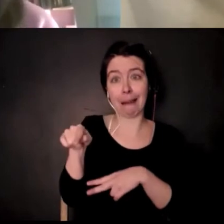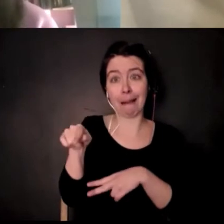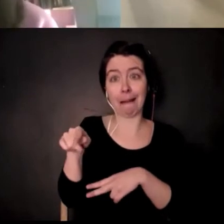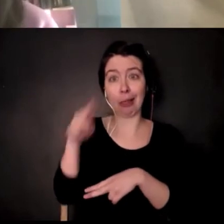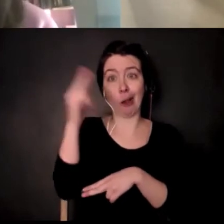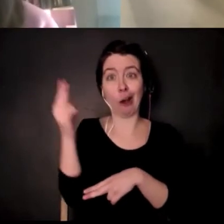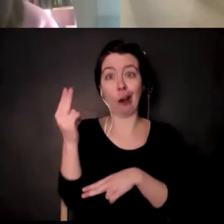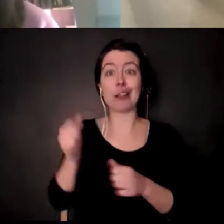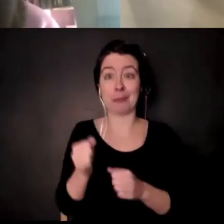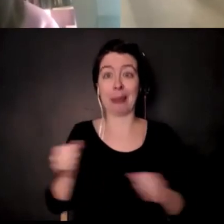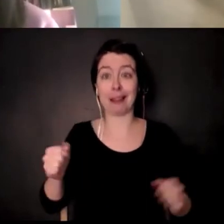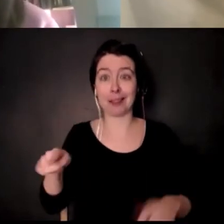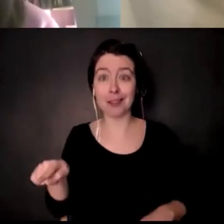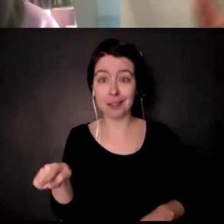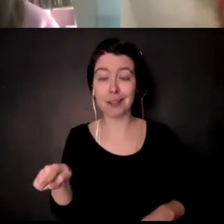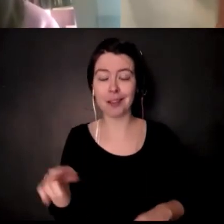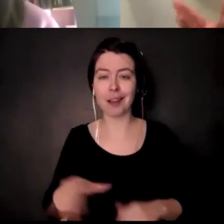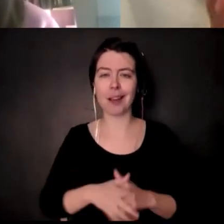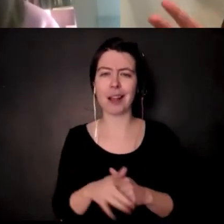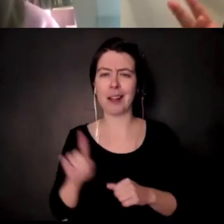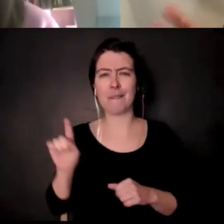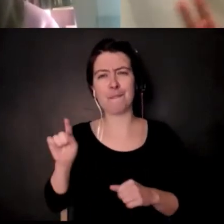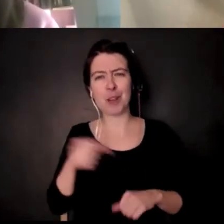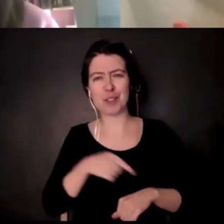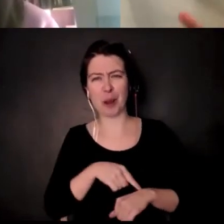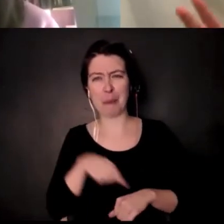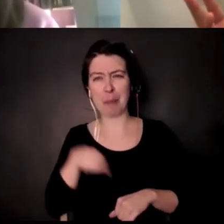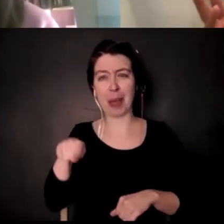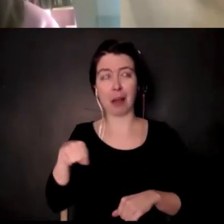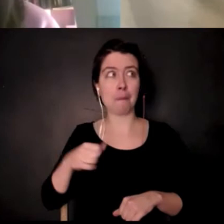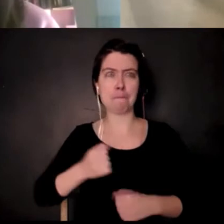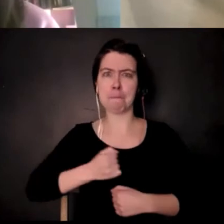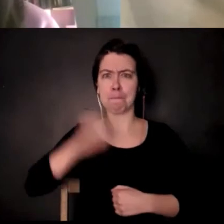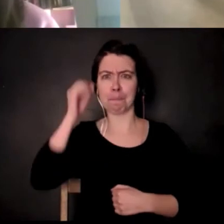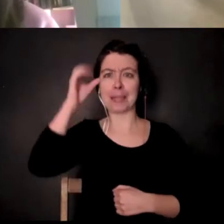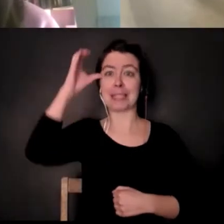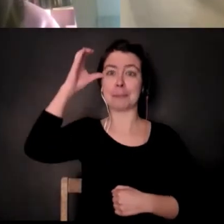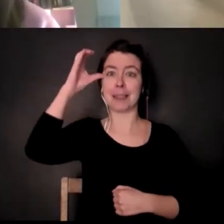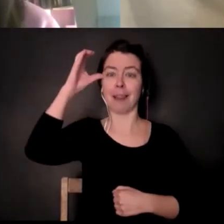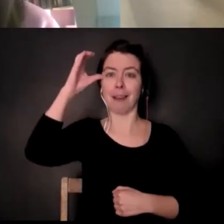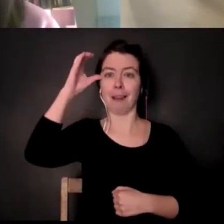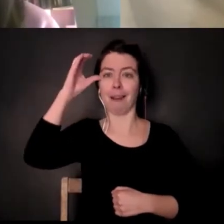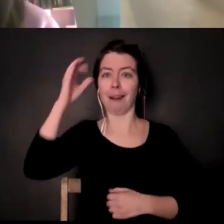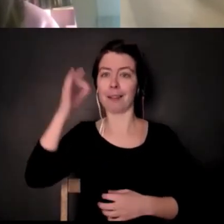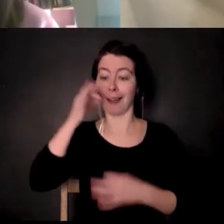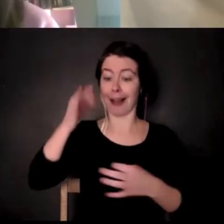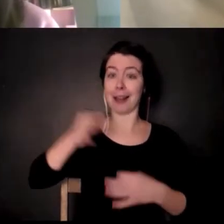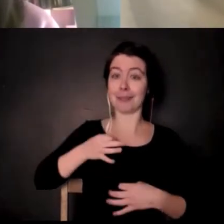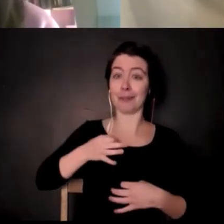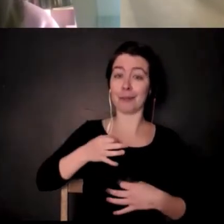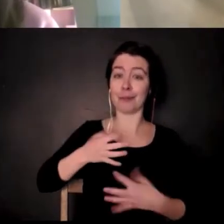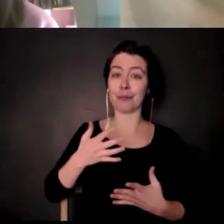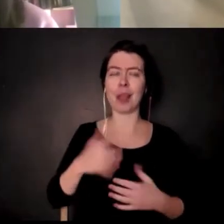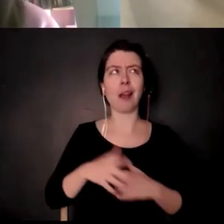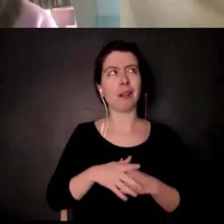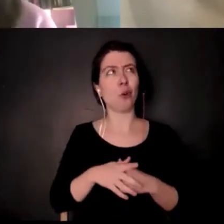being called on. And that's something that I've been rearranging in my head as well, is where knowledge comes from, where expertise